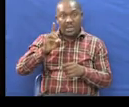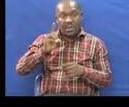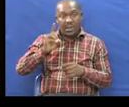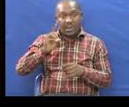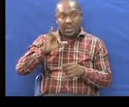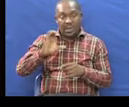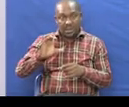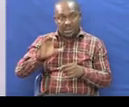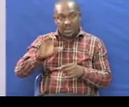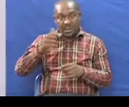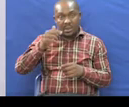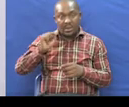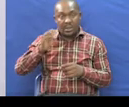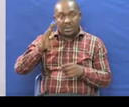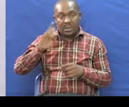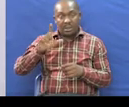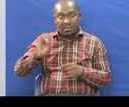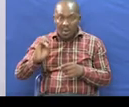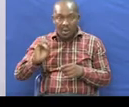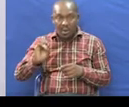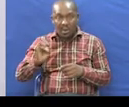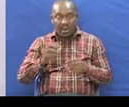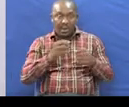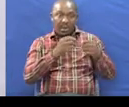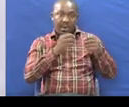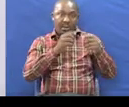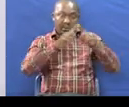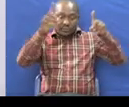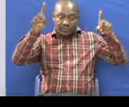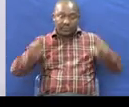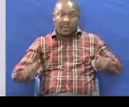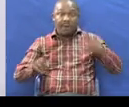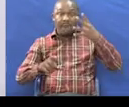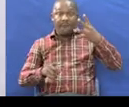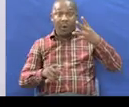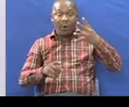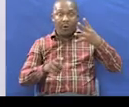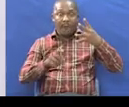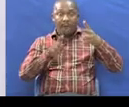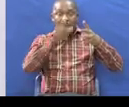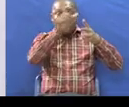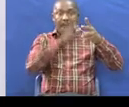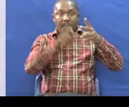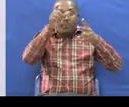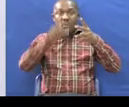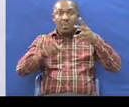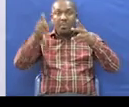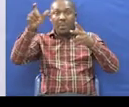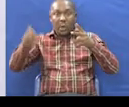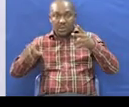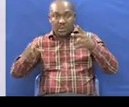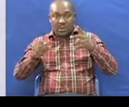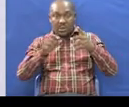S, P, D, and F. We have 4 blocks. There are 4